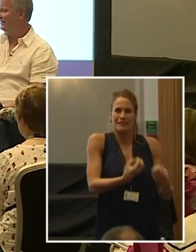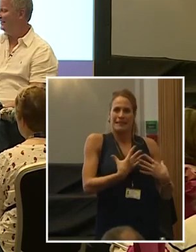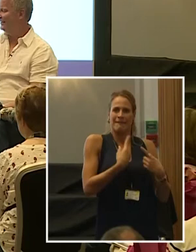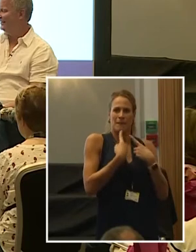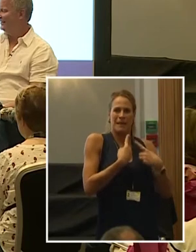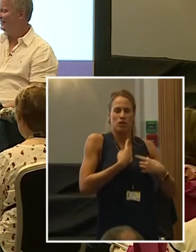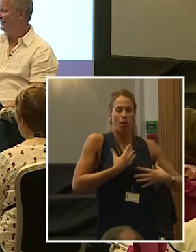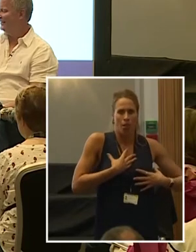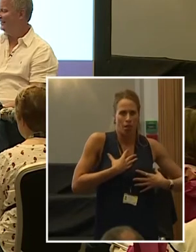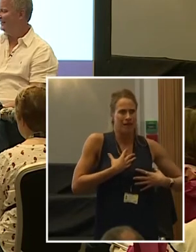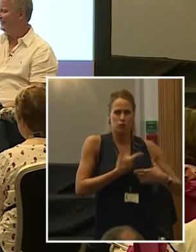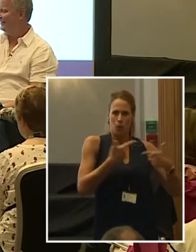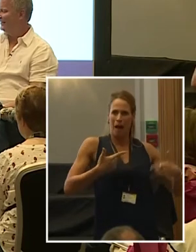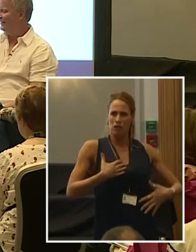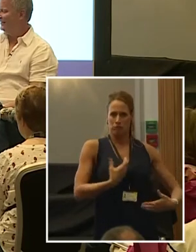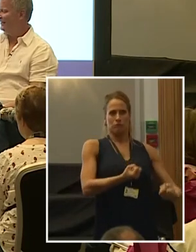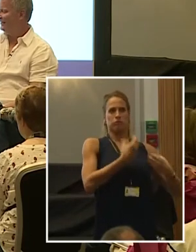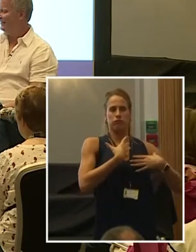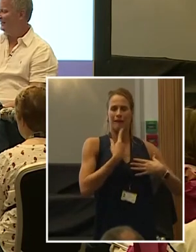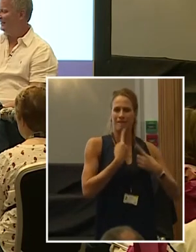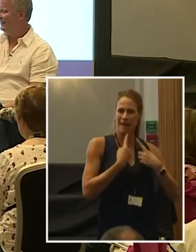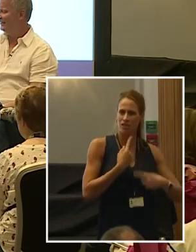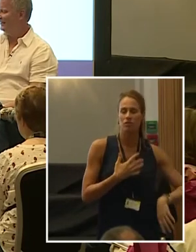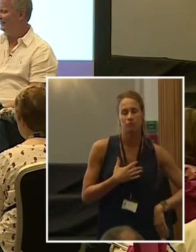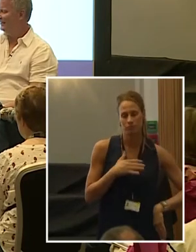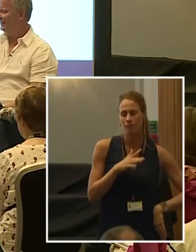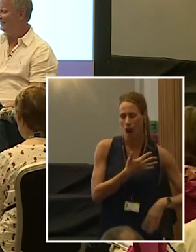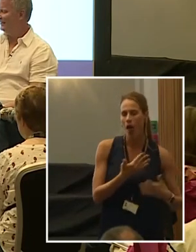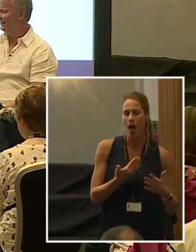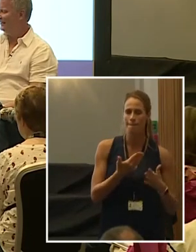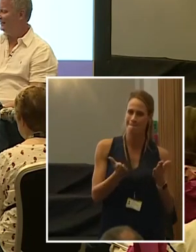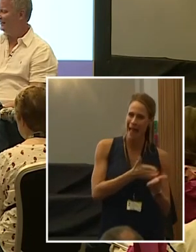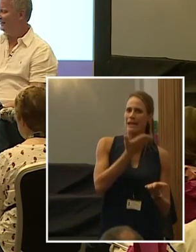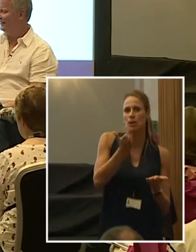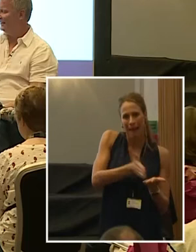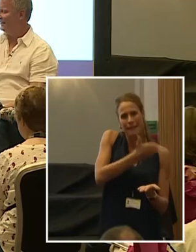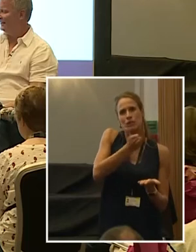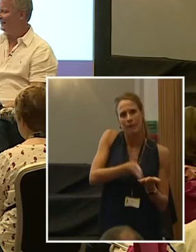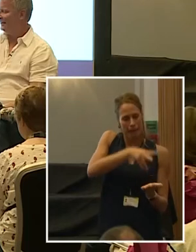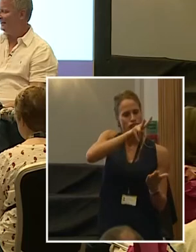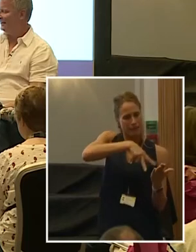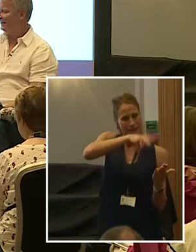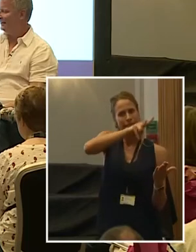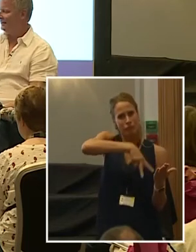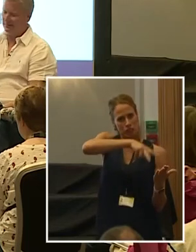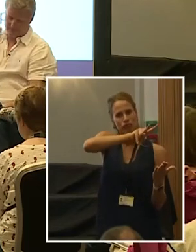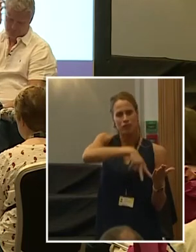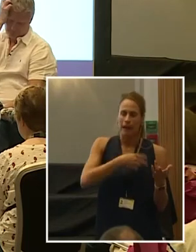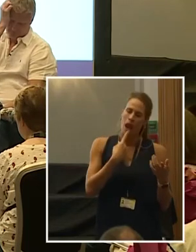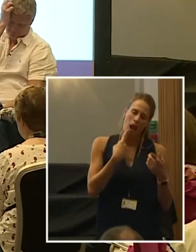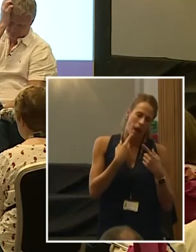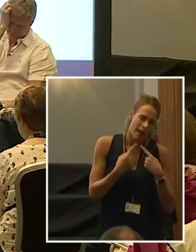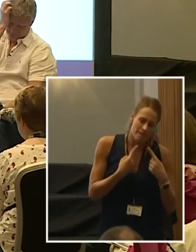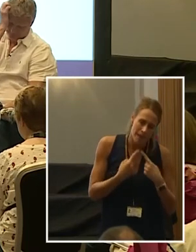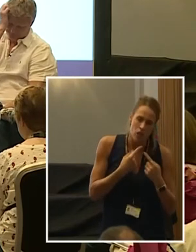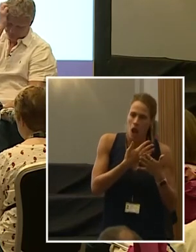It's quite daunting sometimes. There are a lot of pages with a lot of information. So what we